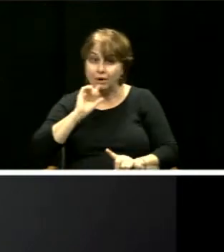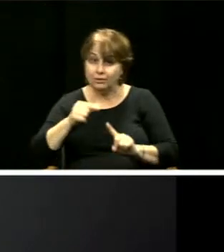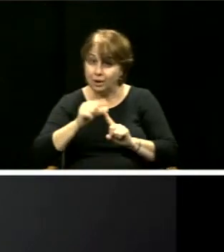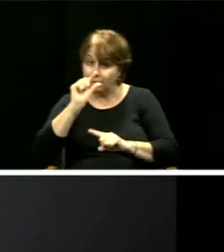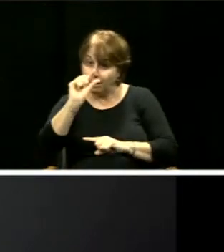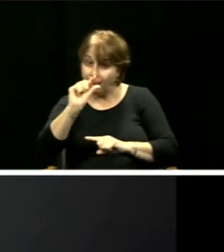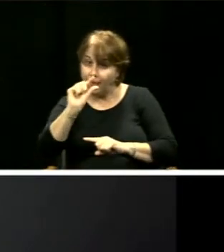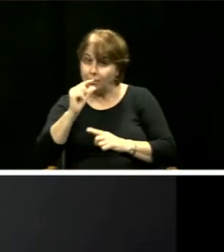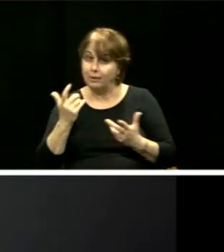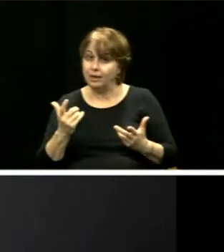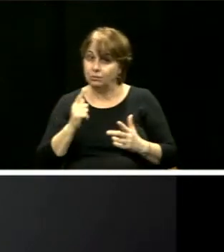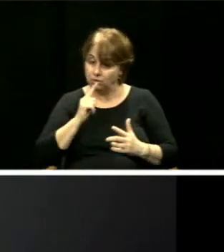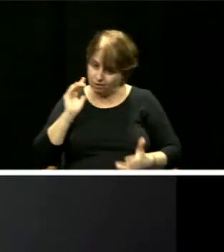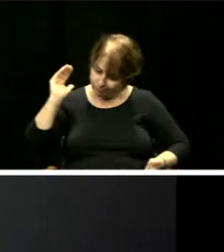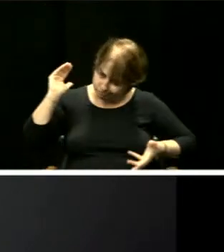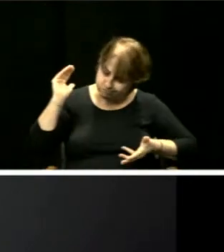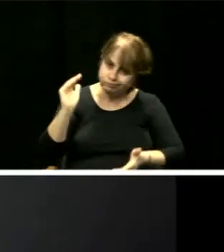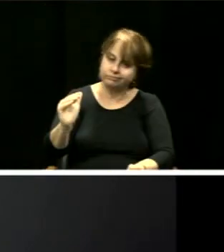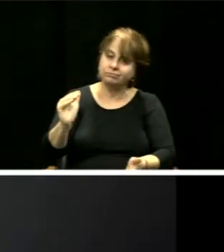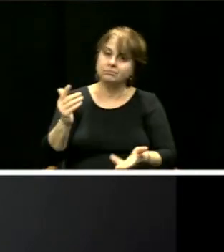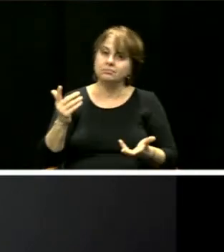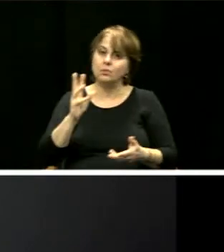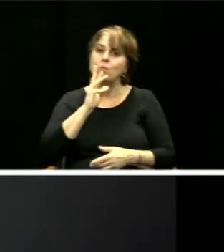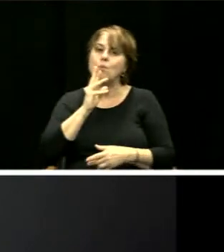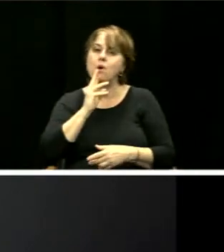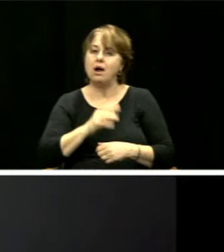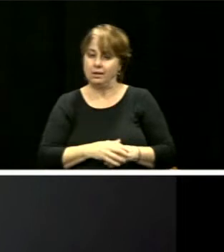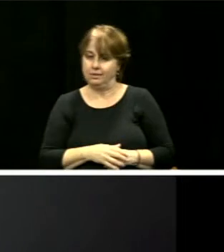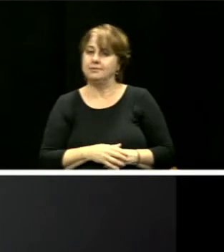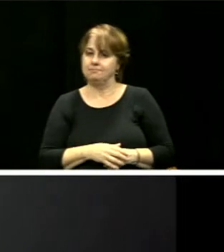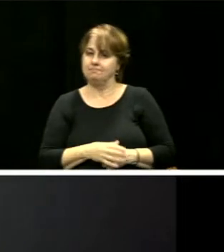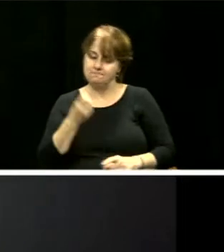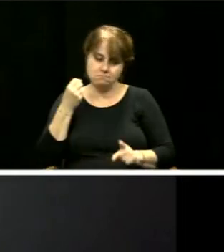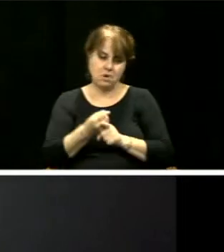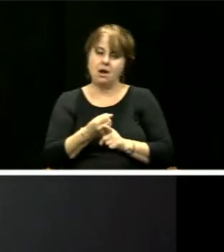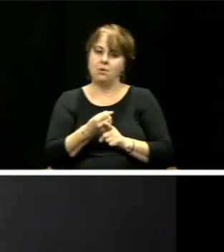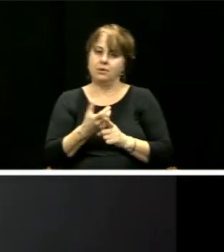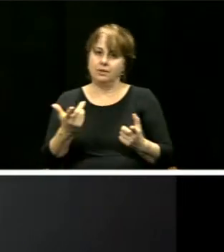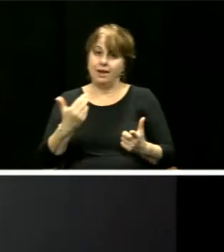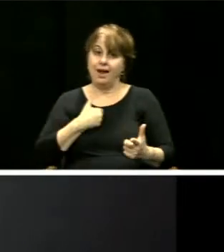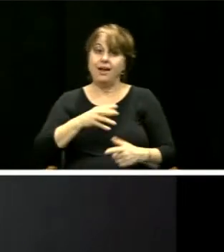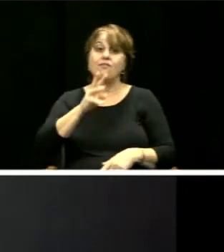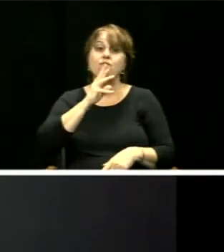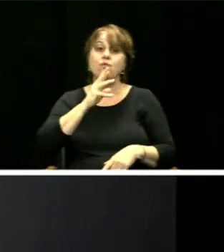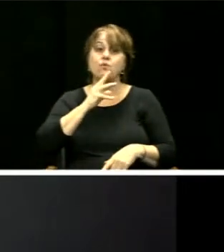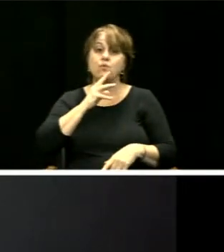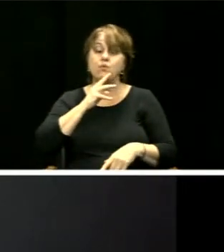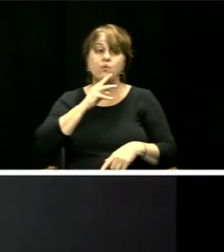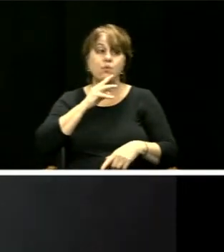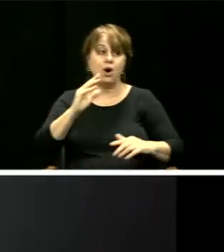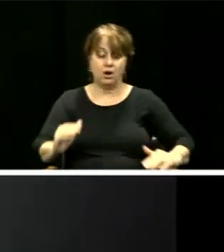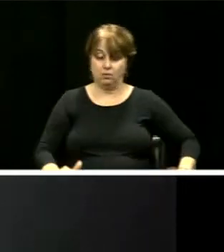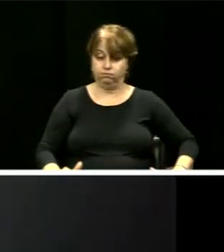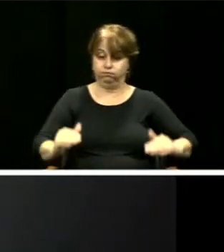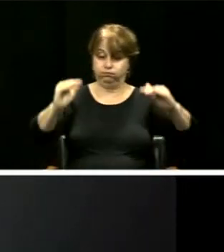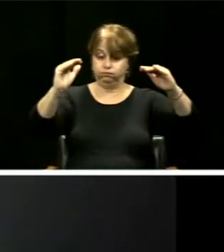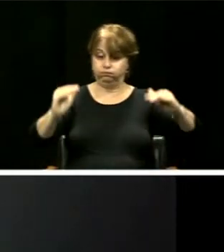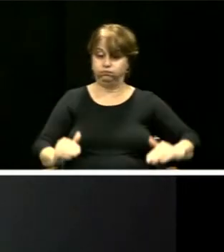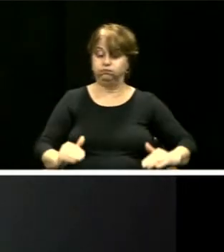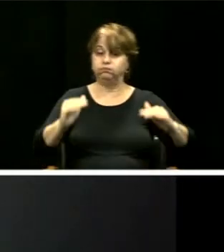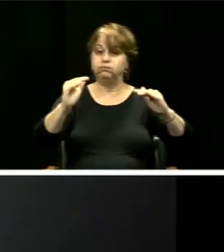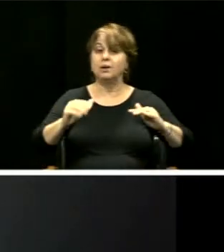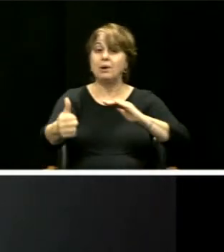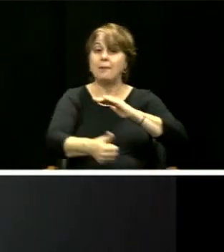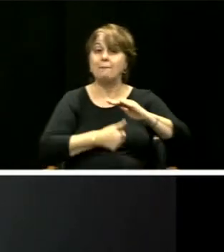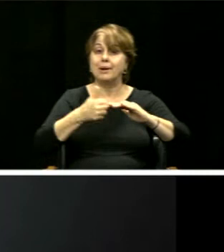in the basement situation. We're getting pounded. I have water up against my basement foundation on these